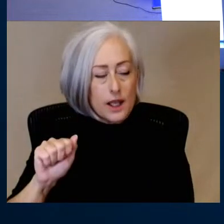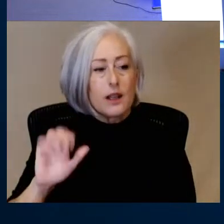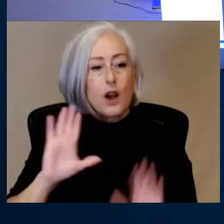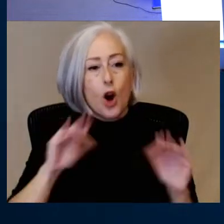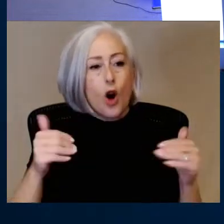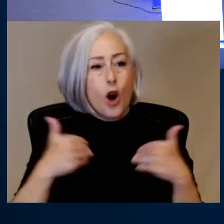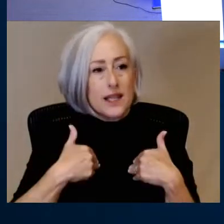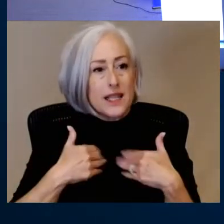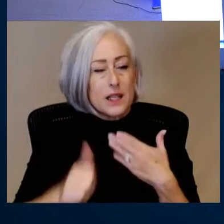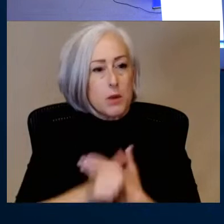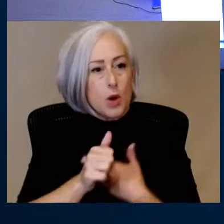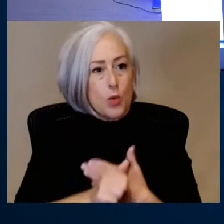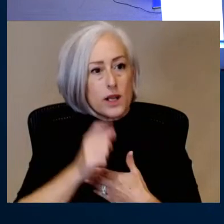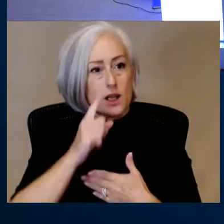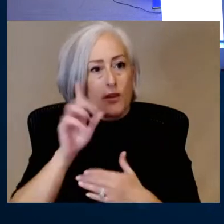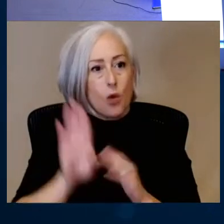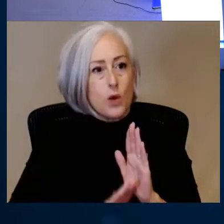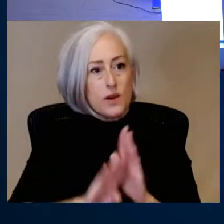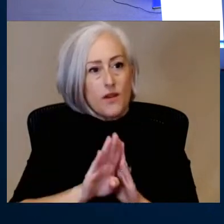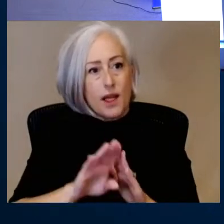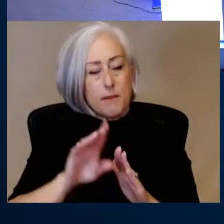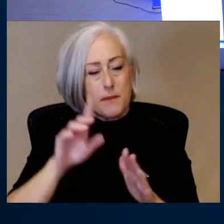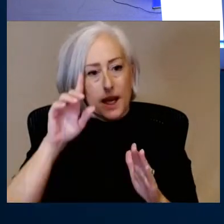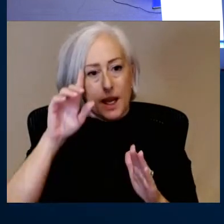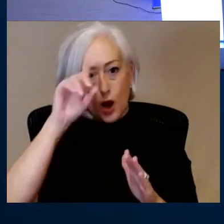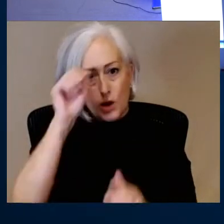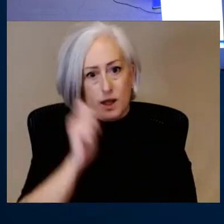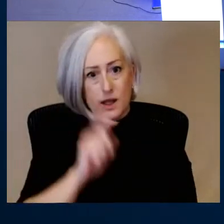for developing Alzheimer's?